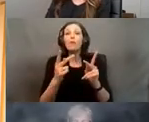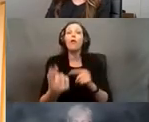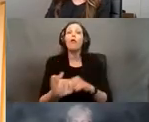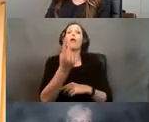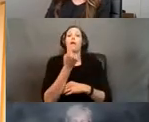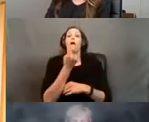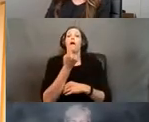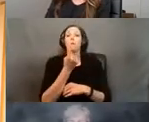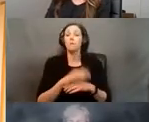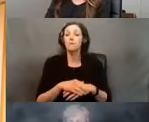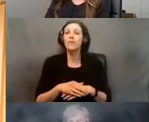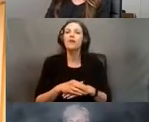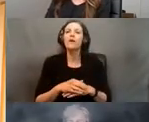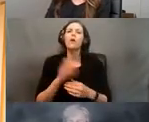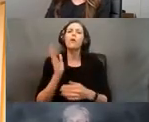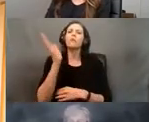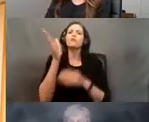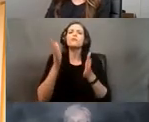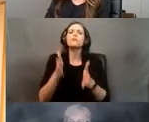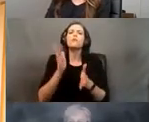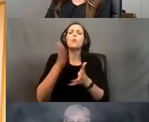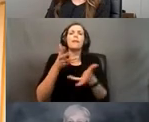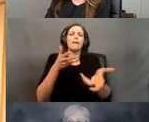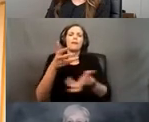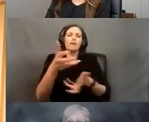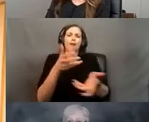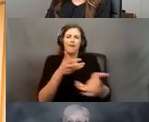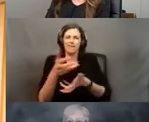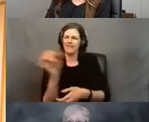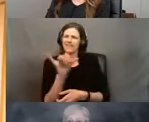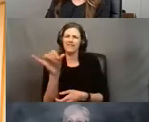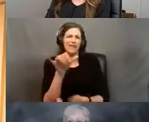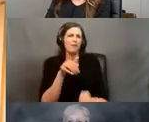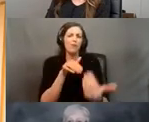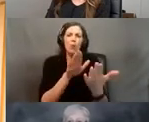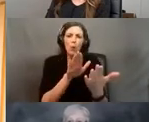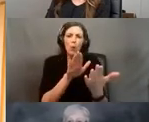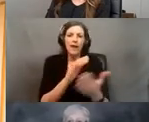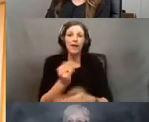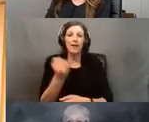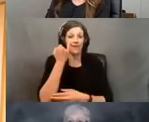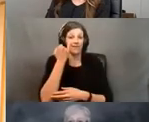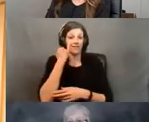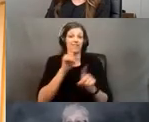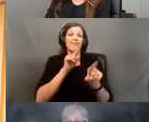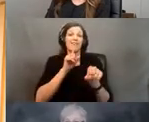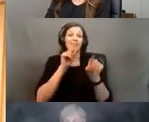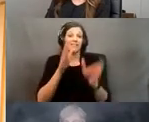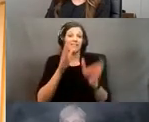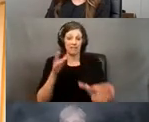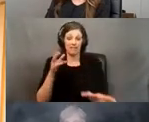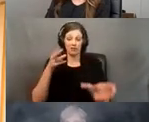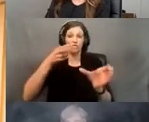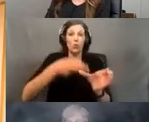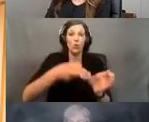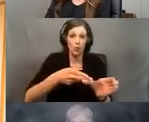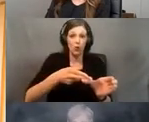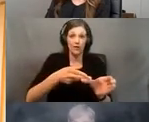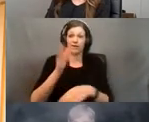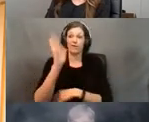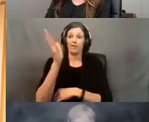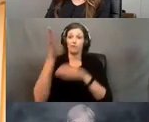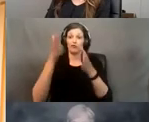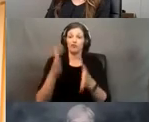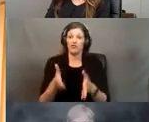presenter will interact with the attendee in the same way. And if the attendee comes in and, and the presenter